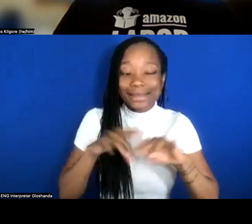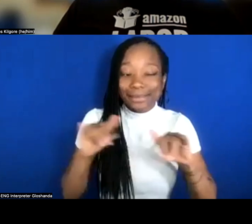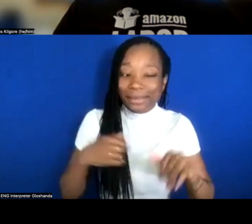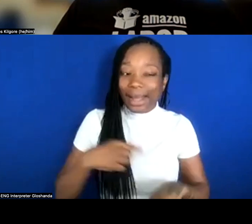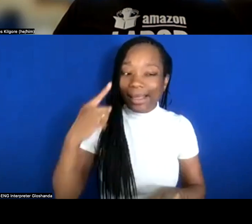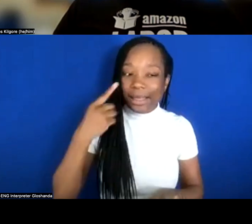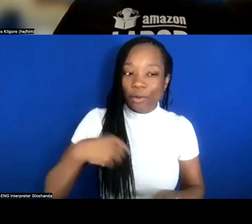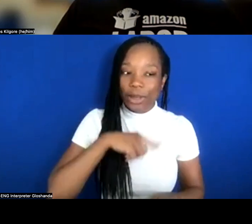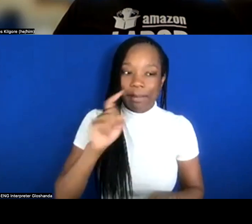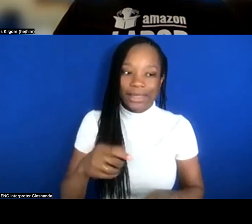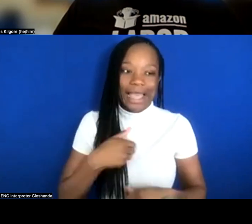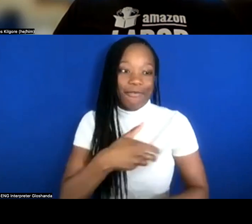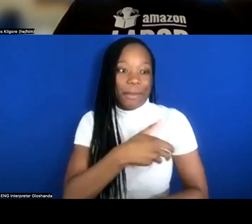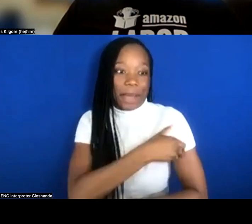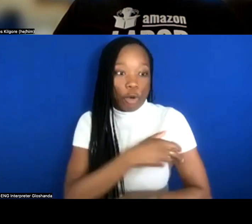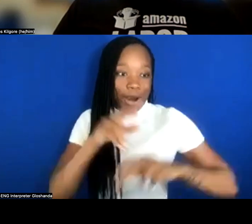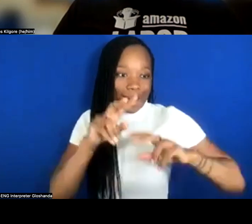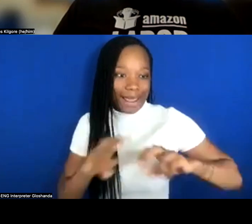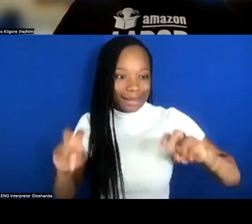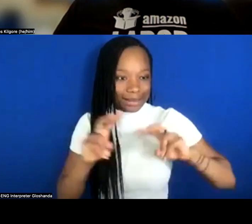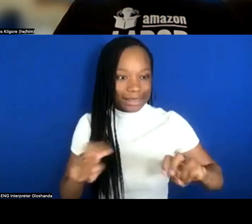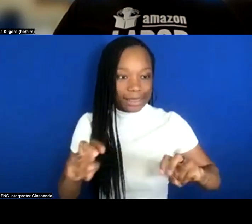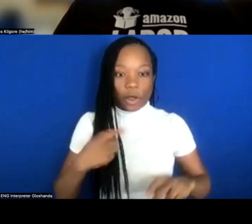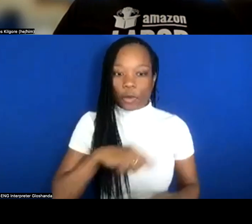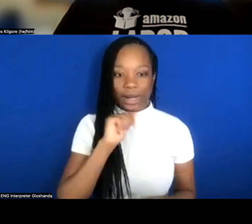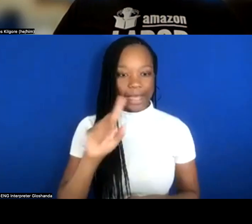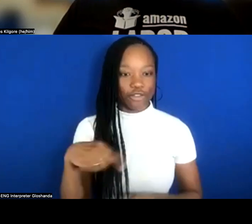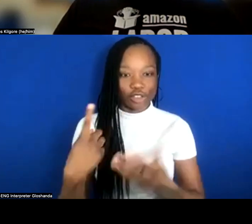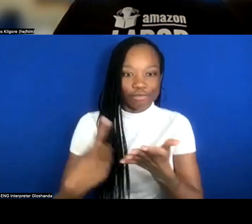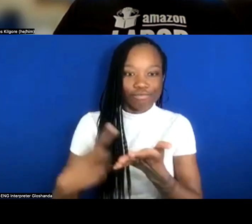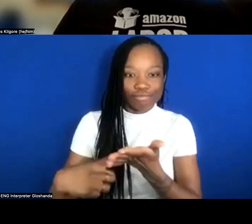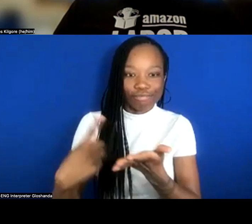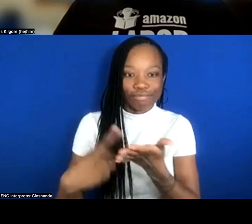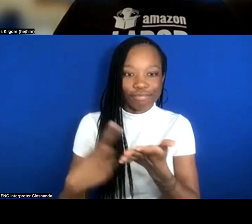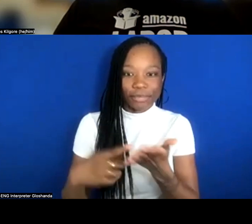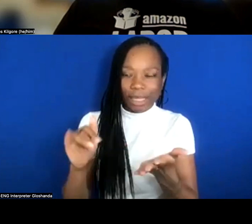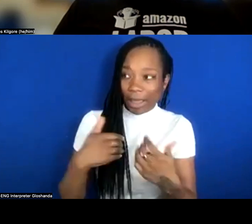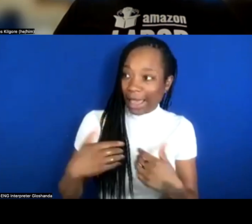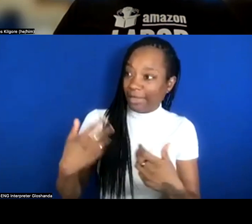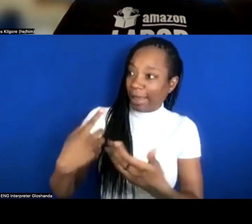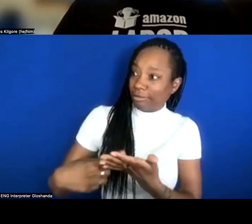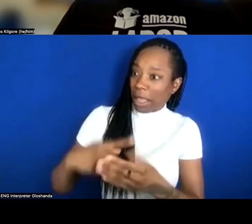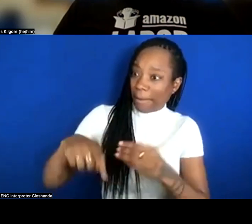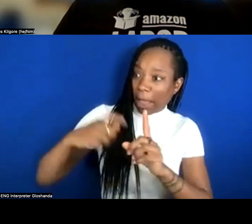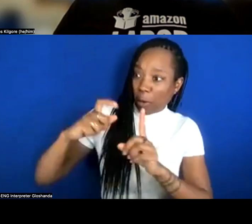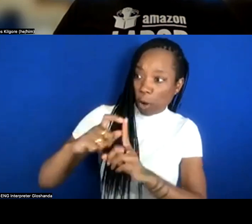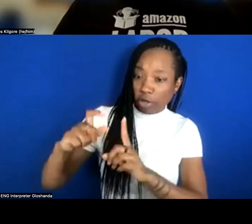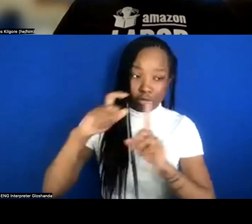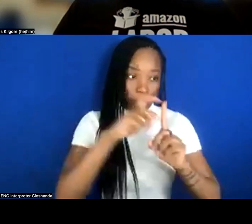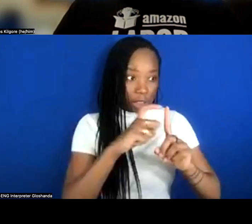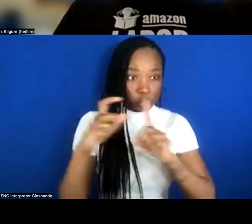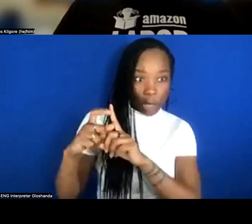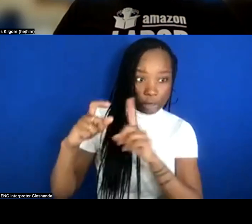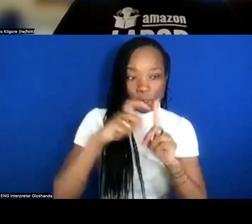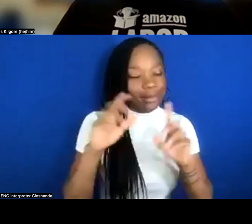have a power analysis. Like, we're not just having a conversation where we're like having fights around words. Like, we actually have to be thinking about